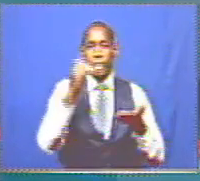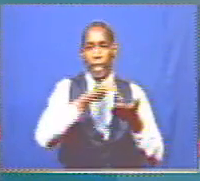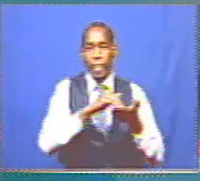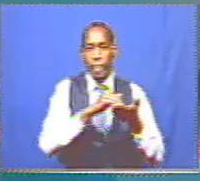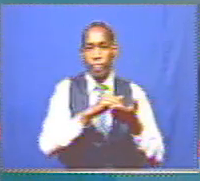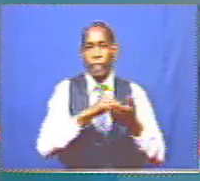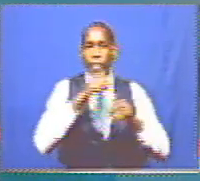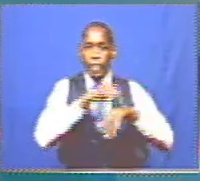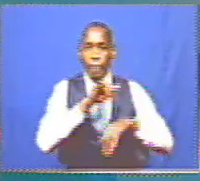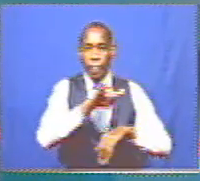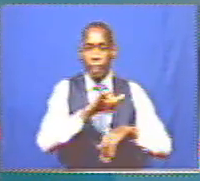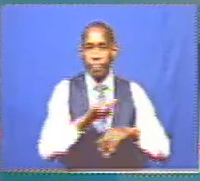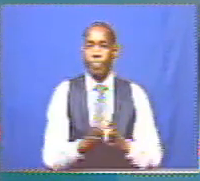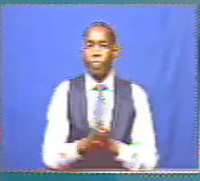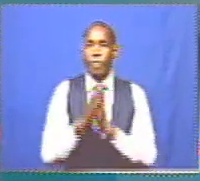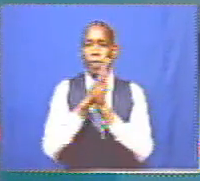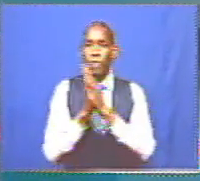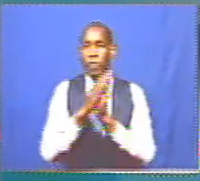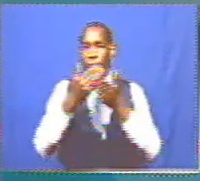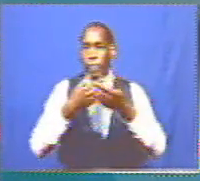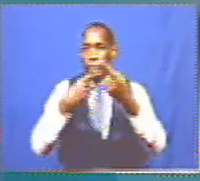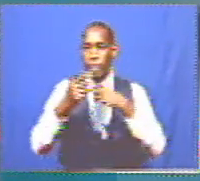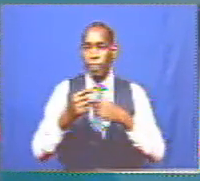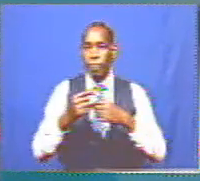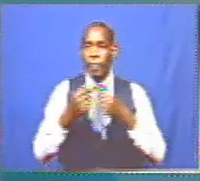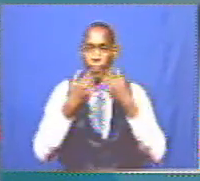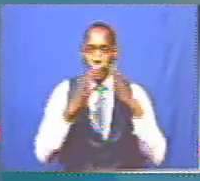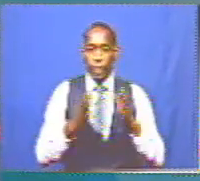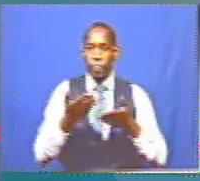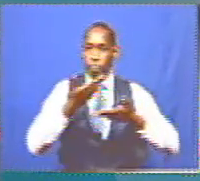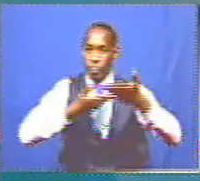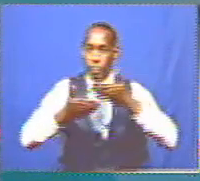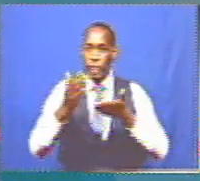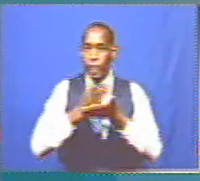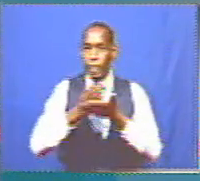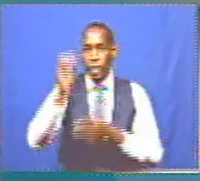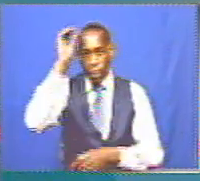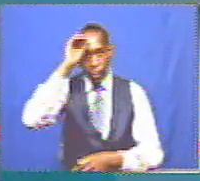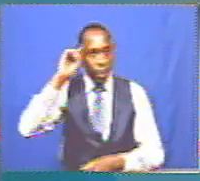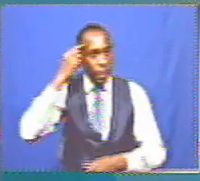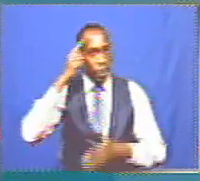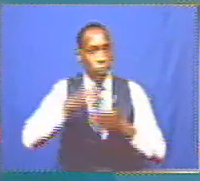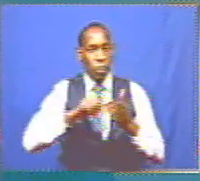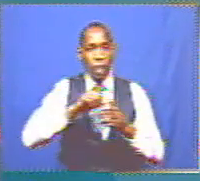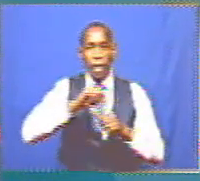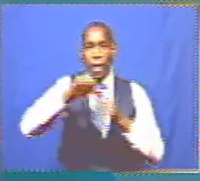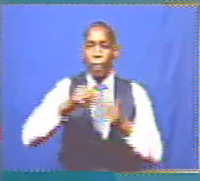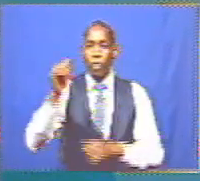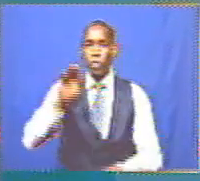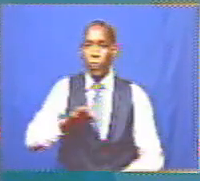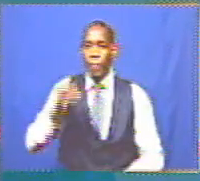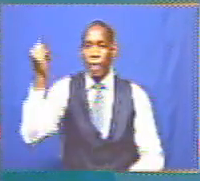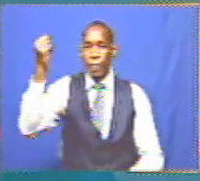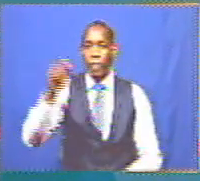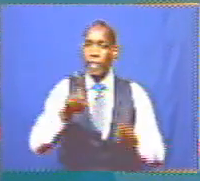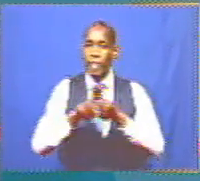for your time. And that's it for Engine Behind Power. Keep talking to us. Share with us your opinions and what you think about women in politics, and also what